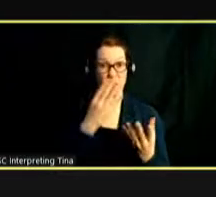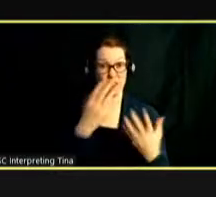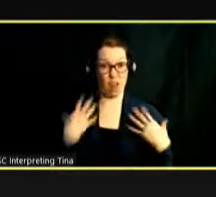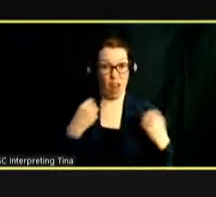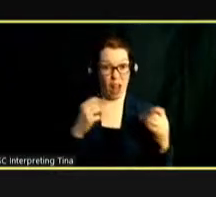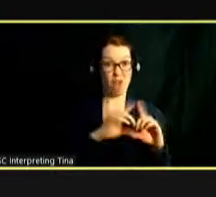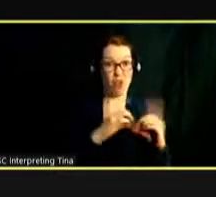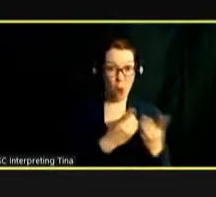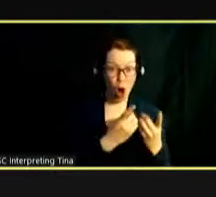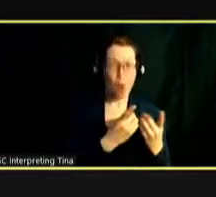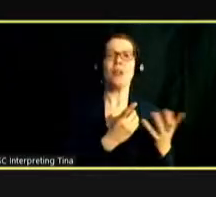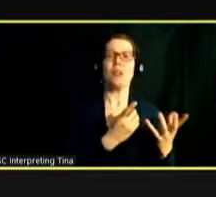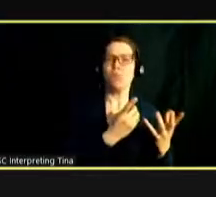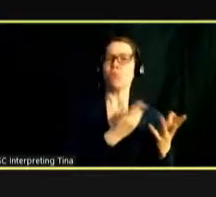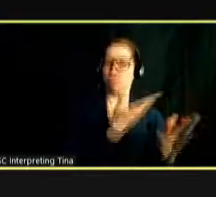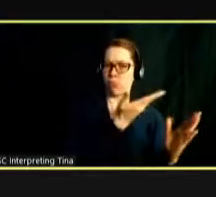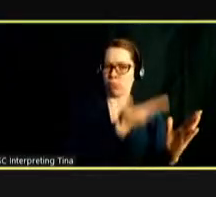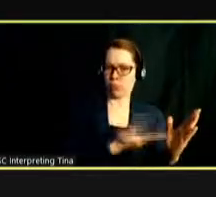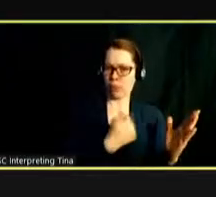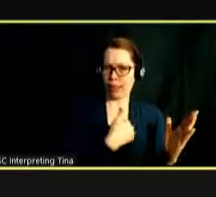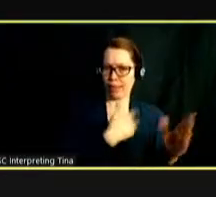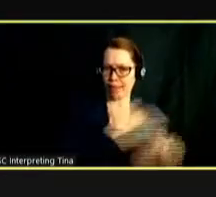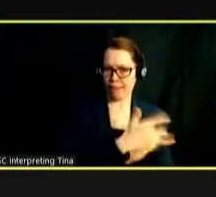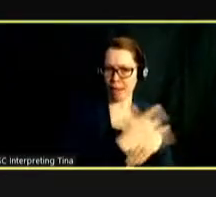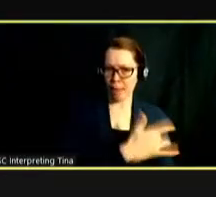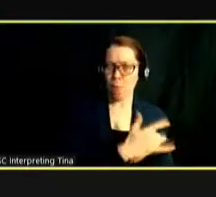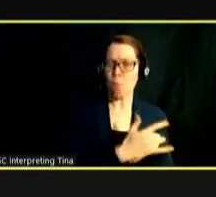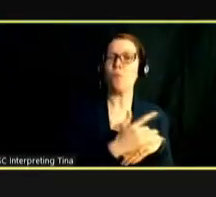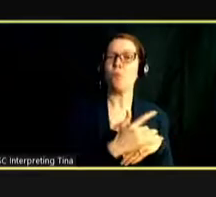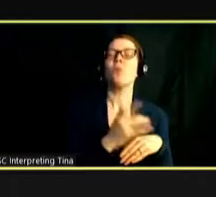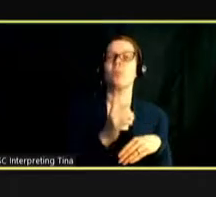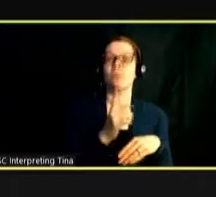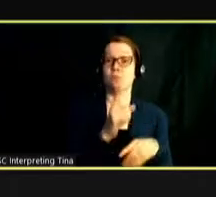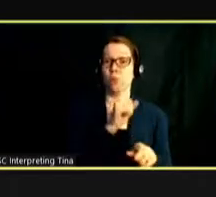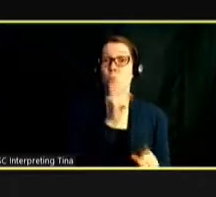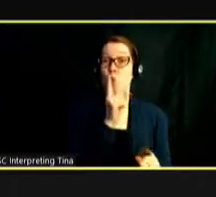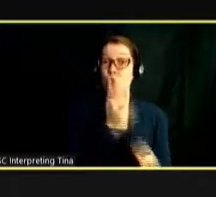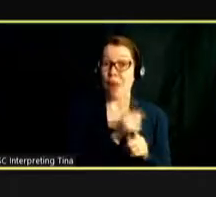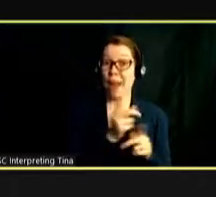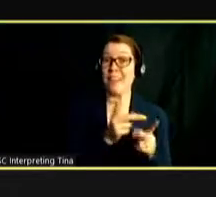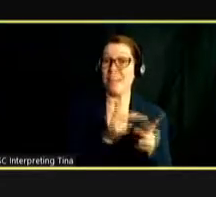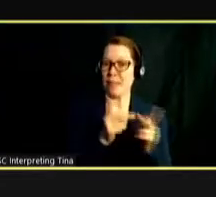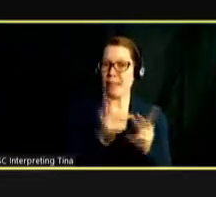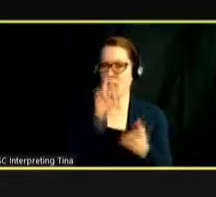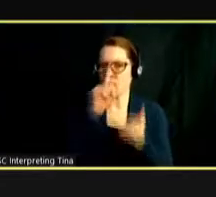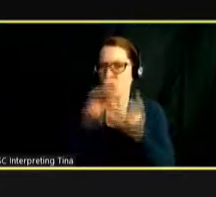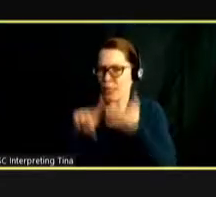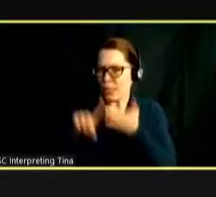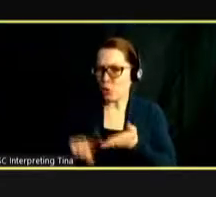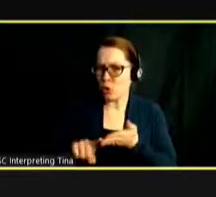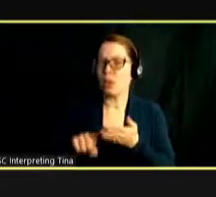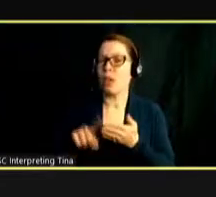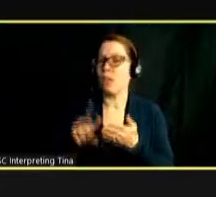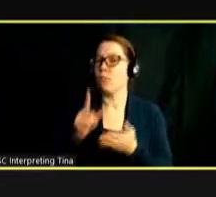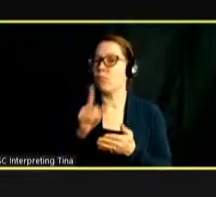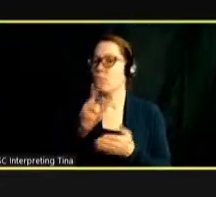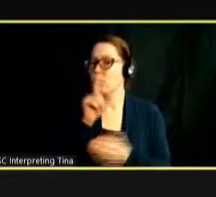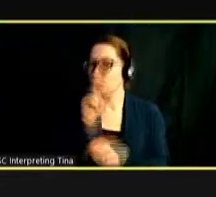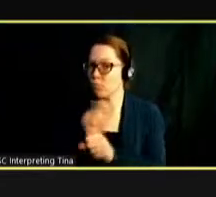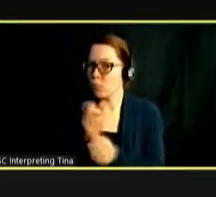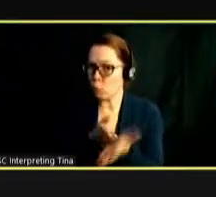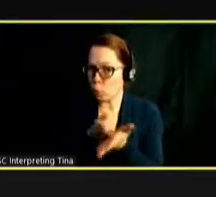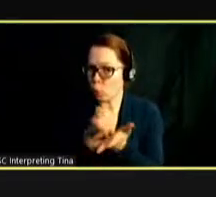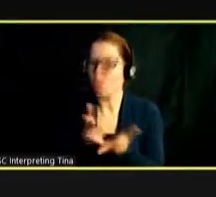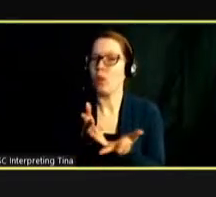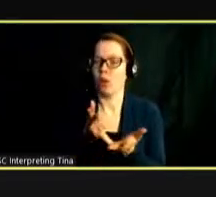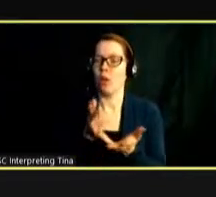again, please make sure that you go to the right sources and that, you know, they're trustworthy and that they're going to give